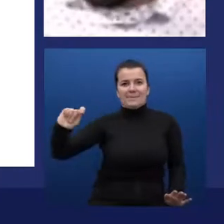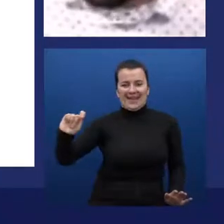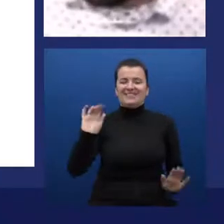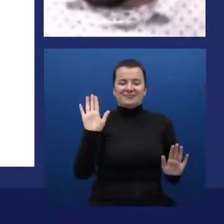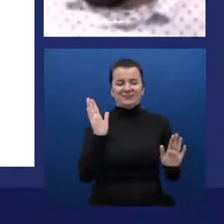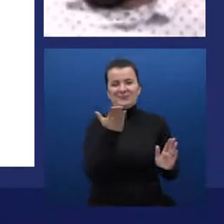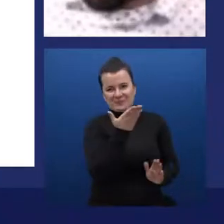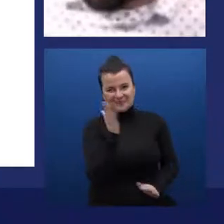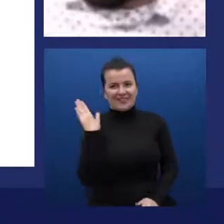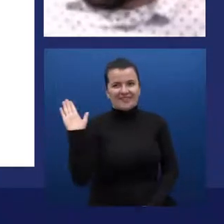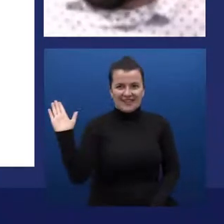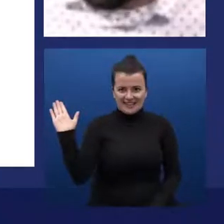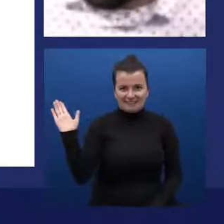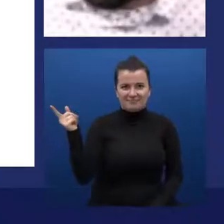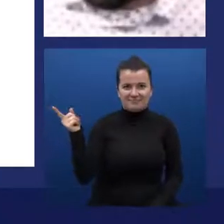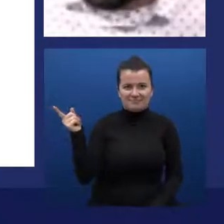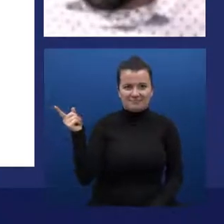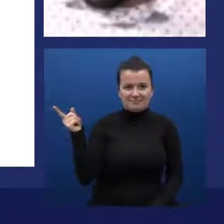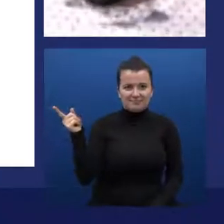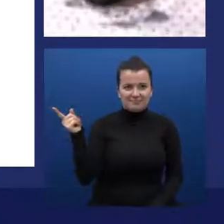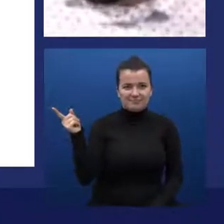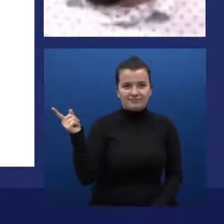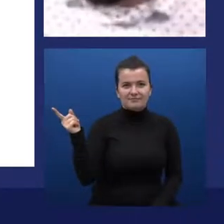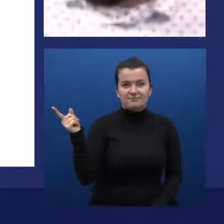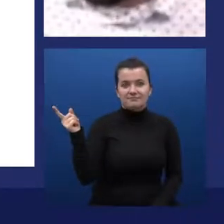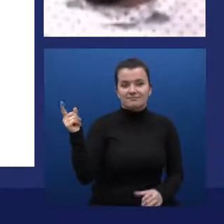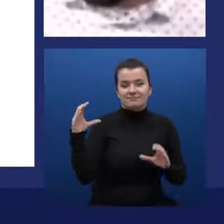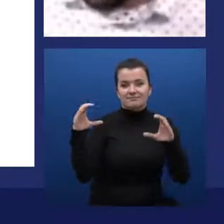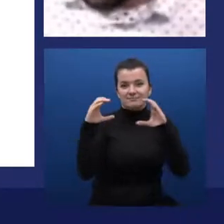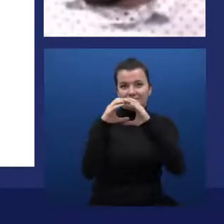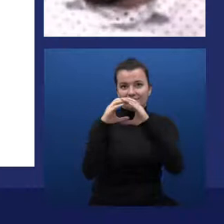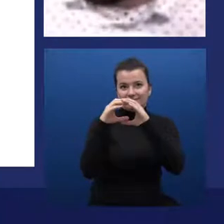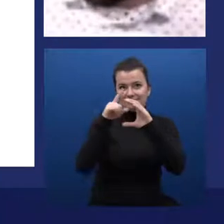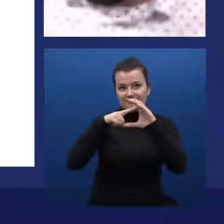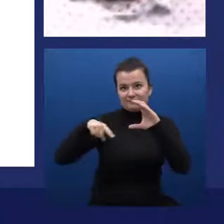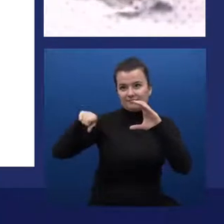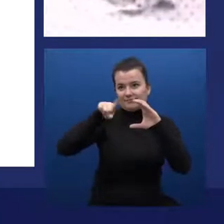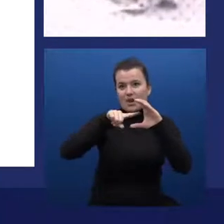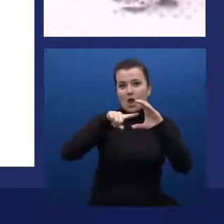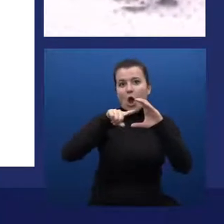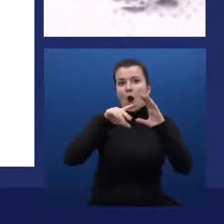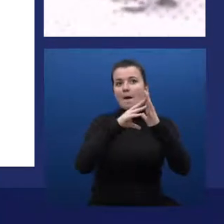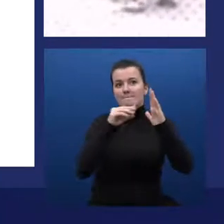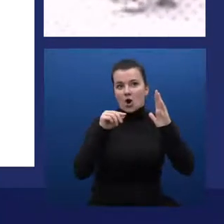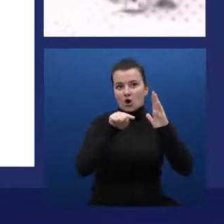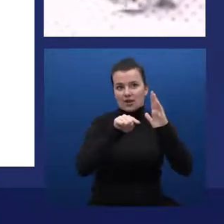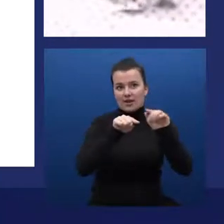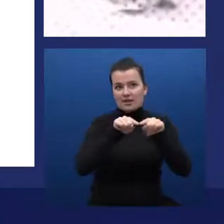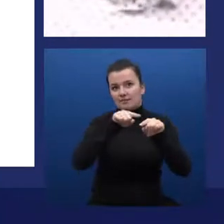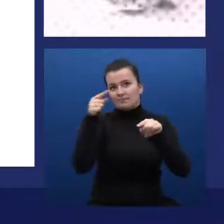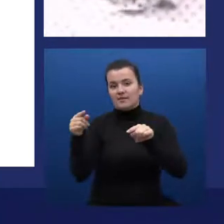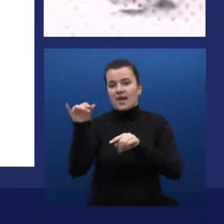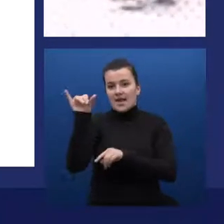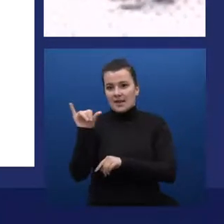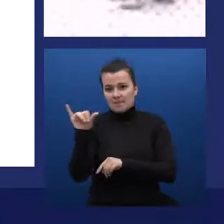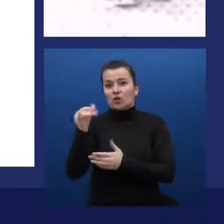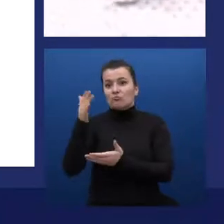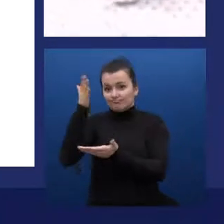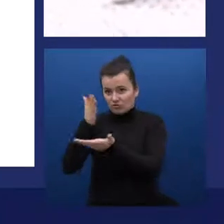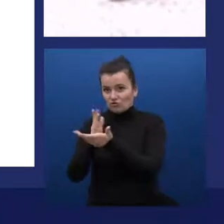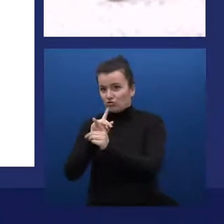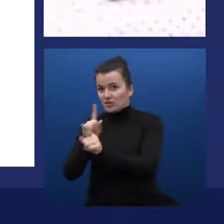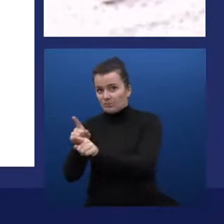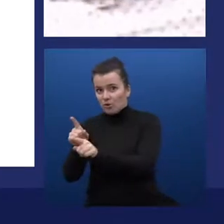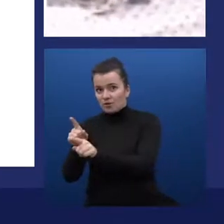thing right here is the model that we learned. This here is the actual right answer, and this function tells us